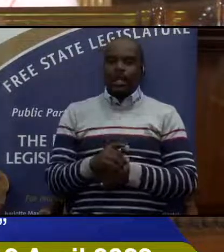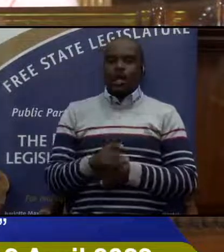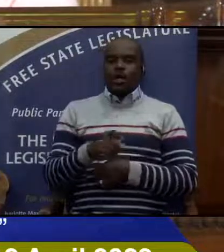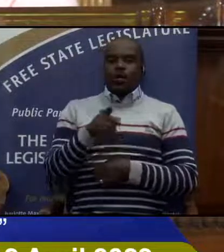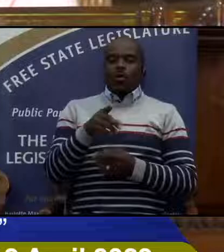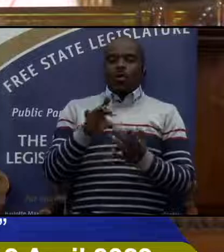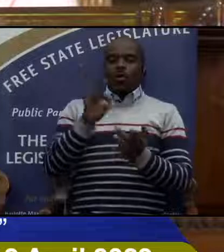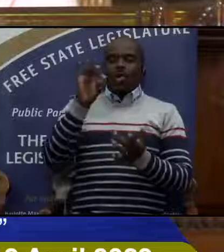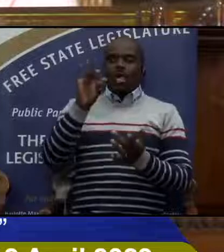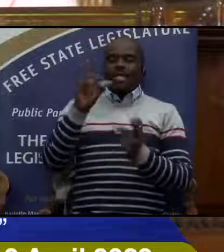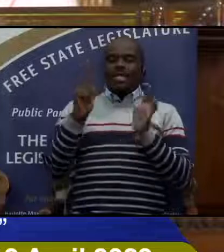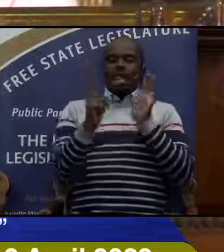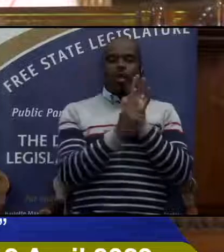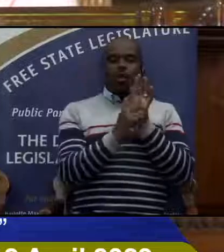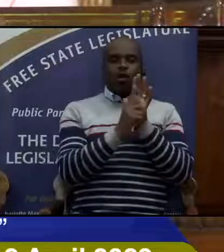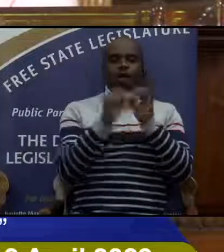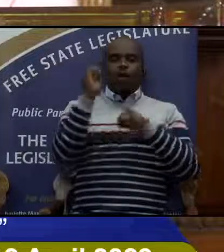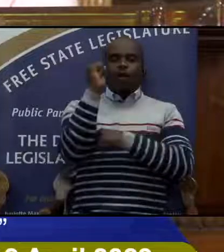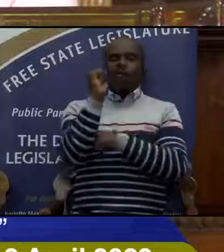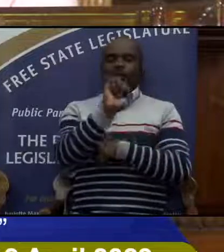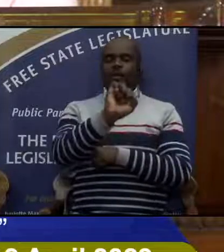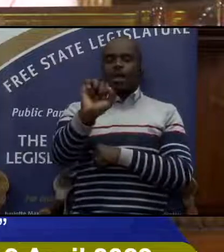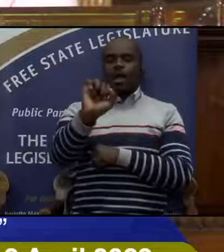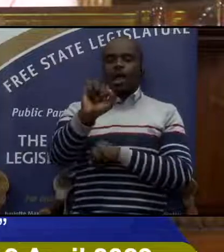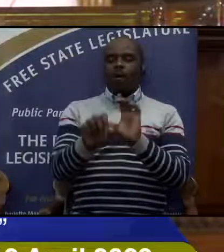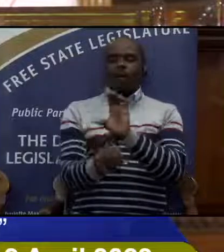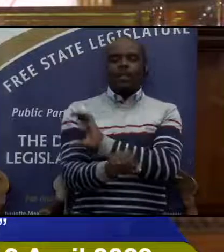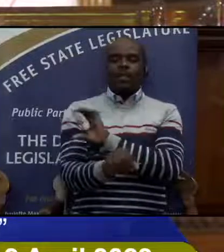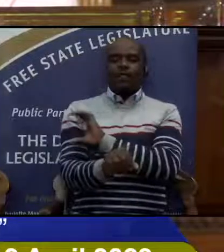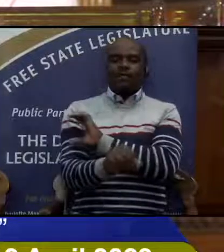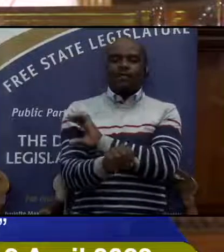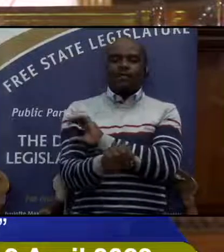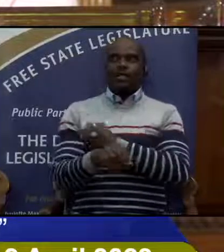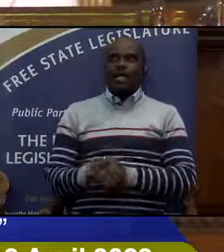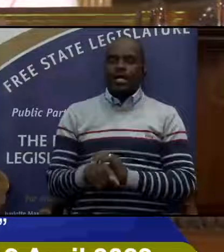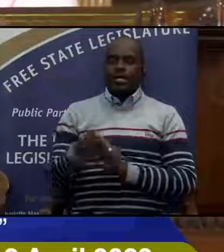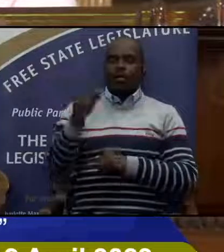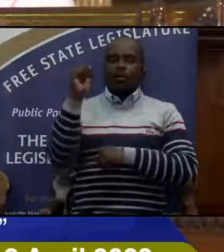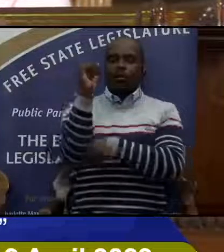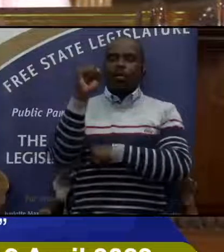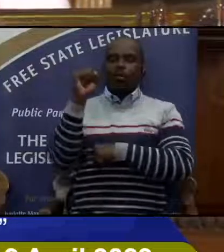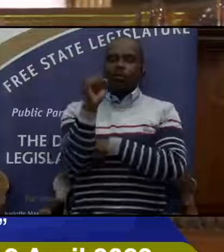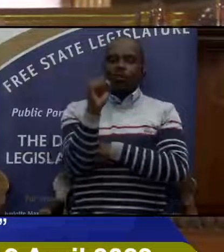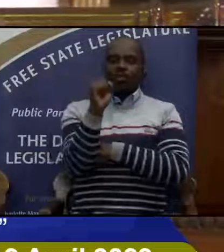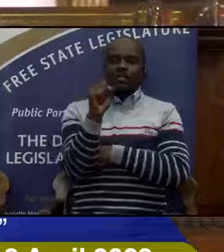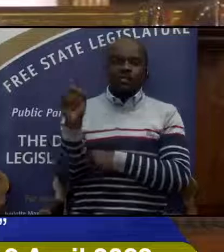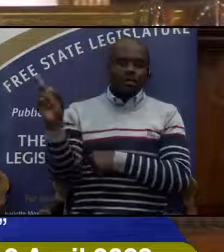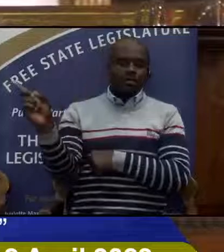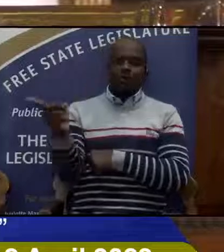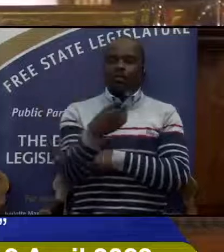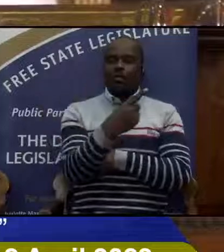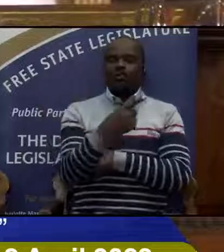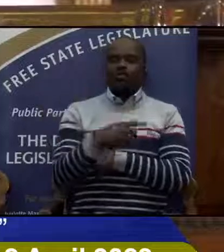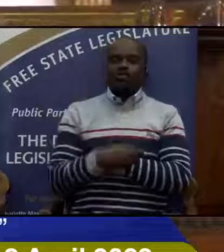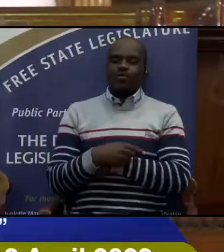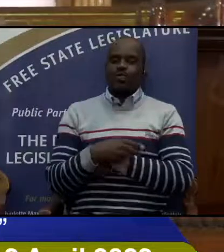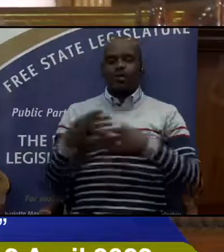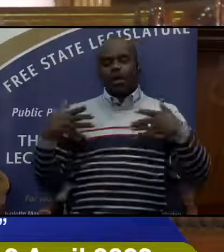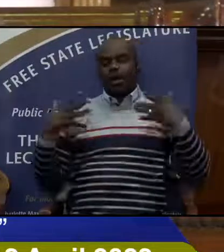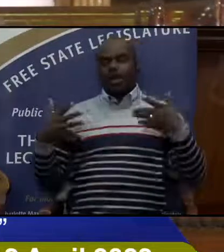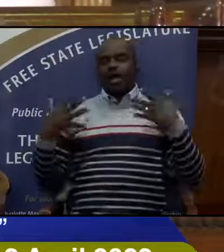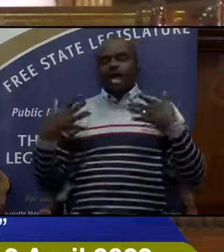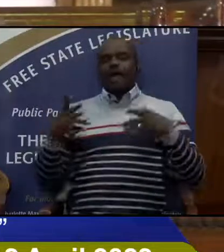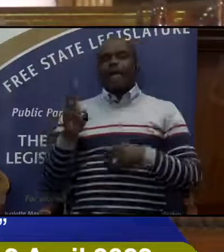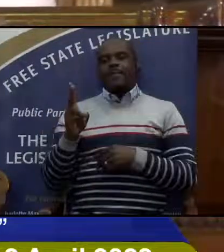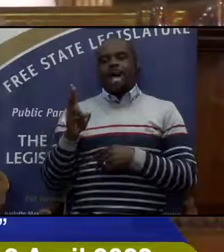in advancing both the office and the vulnerable groups. We are happy that you will also be appointing a